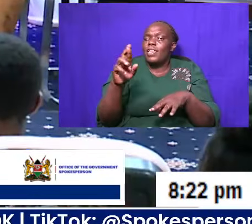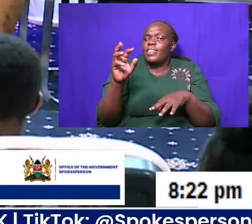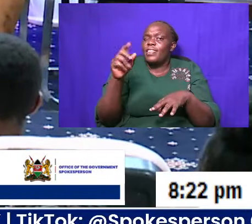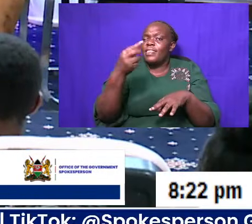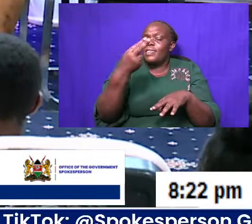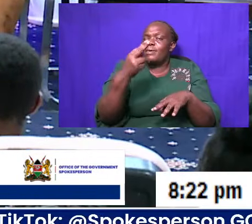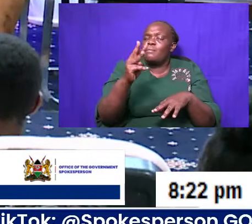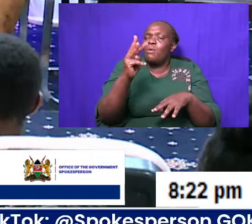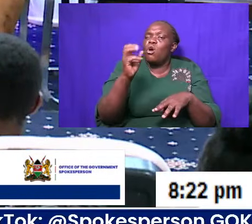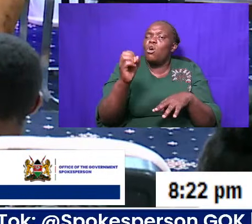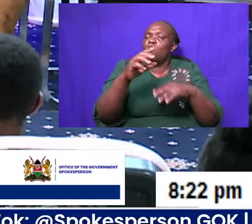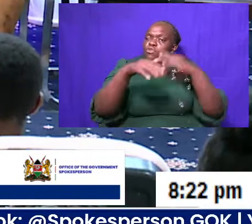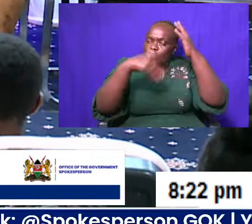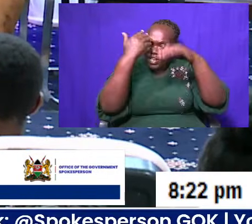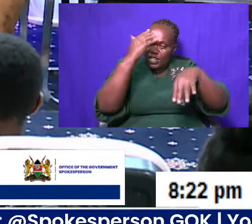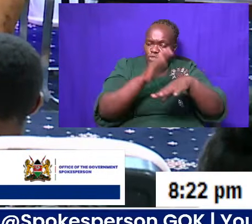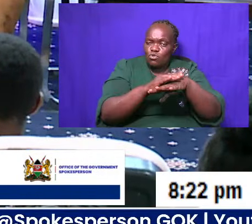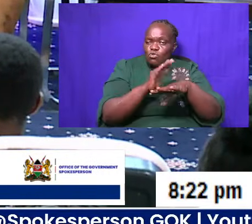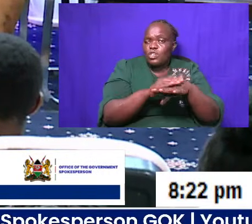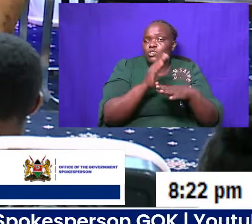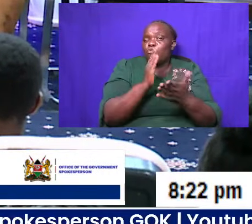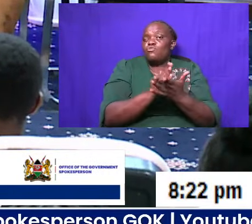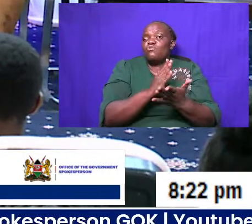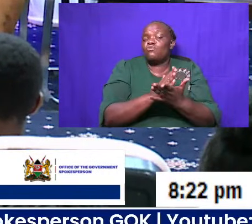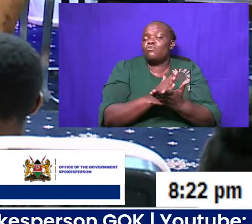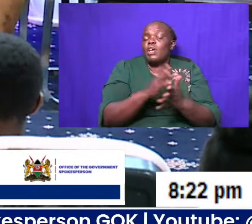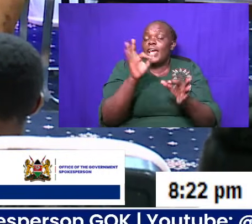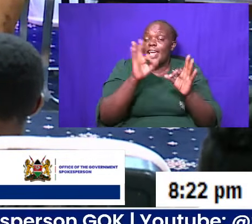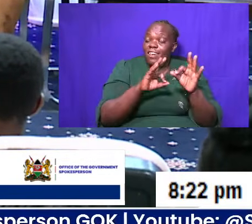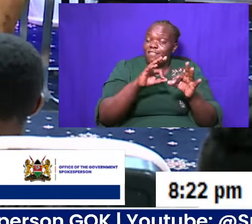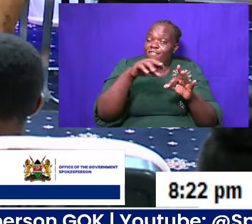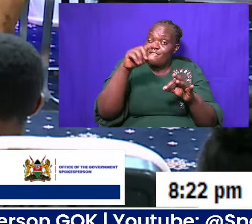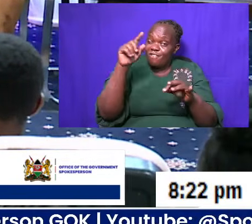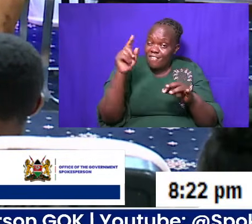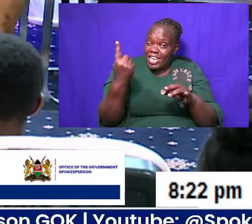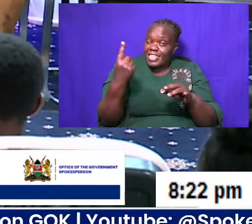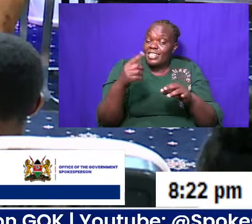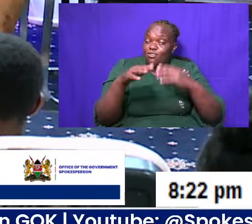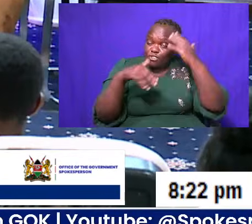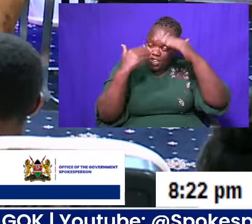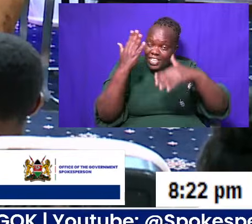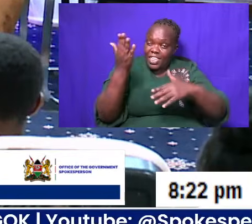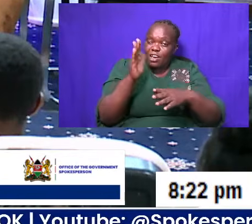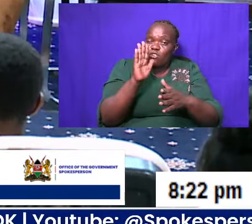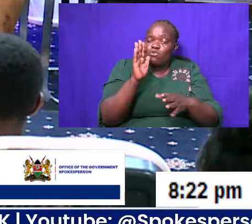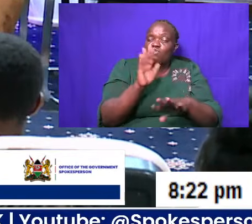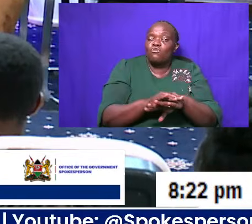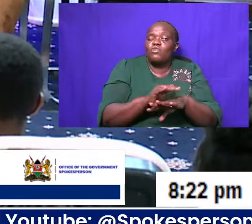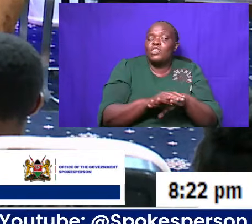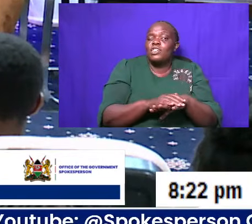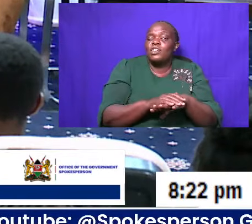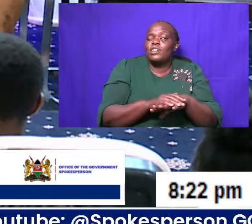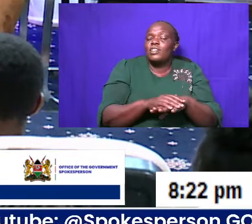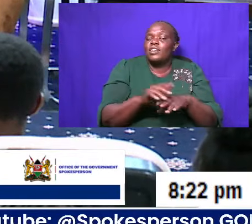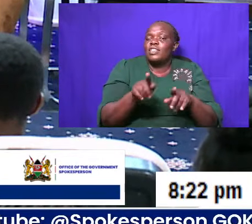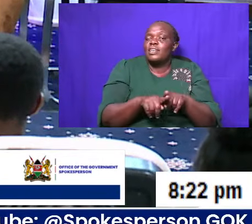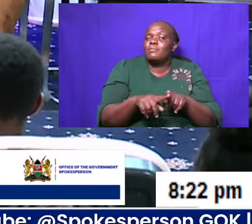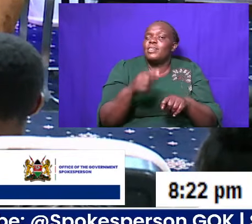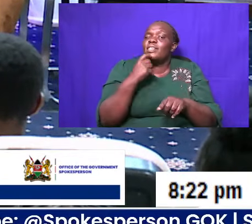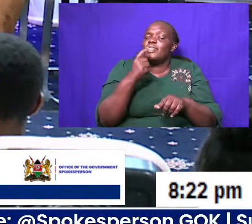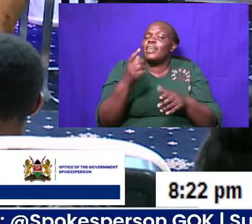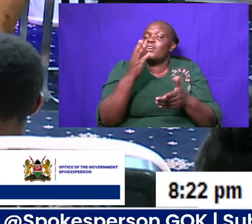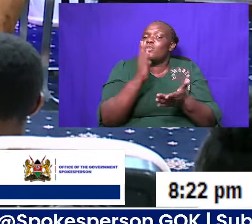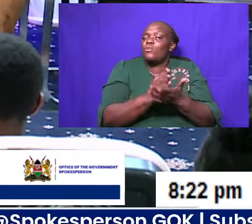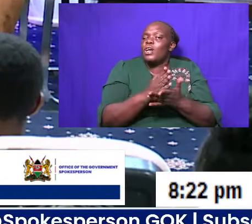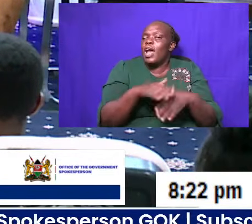lecture there. They are really good. So I'm sure that if that was your first employer, wow. Changes you. Changes how you think, how you dress, how